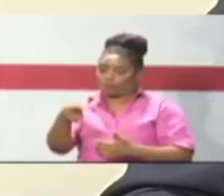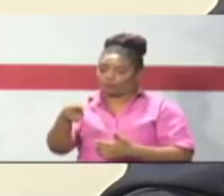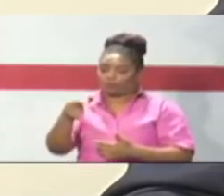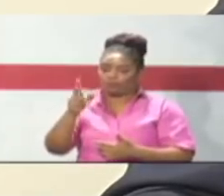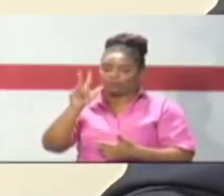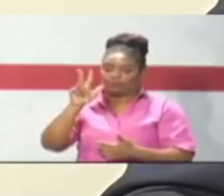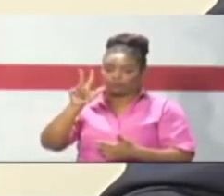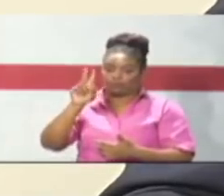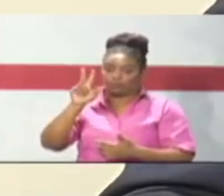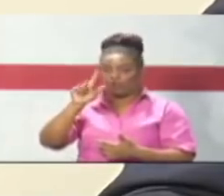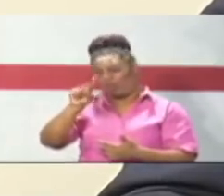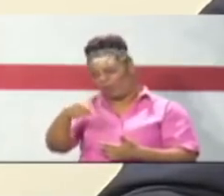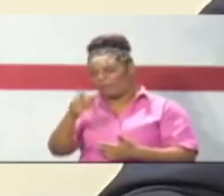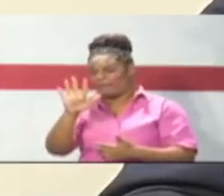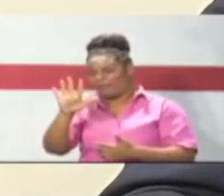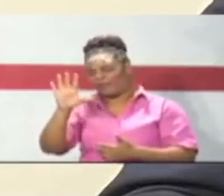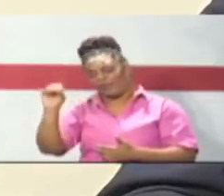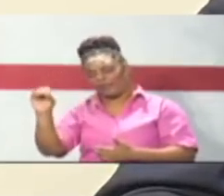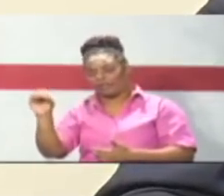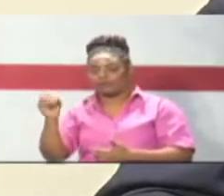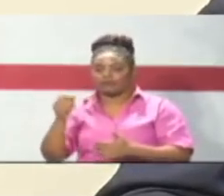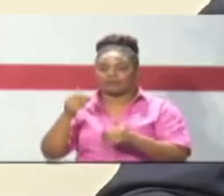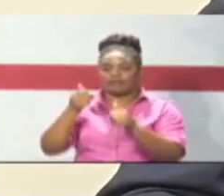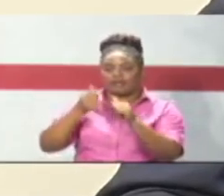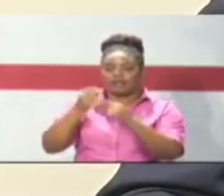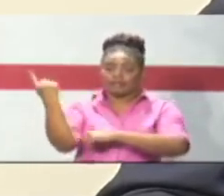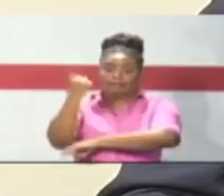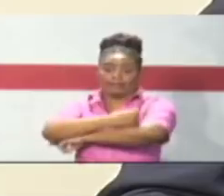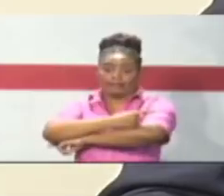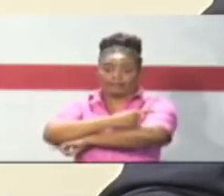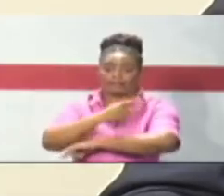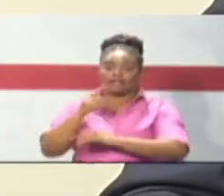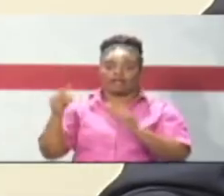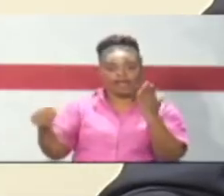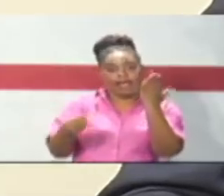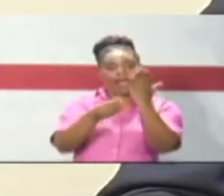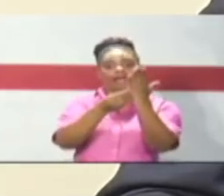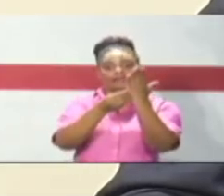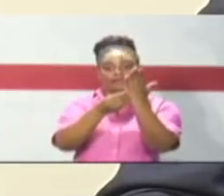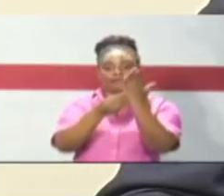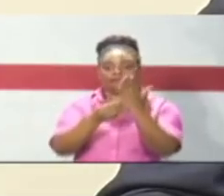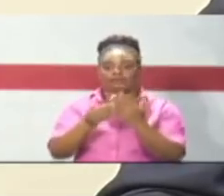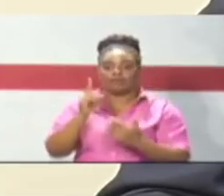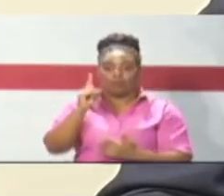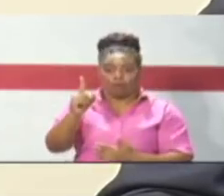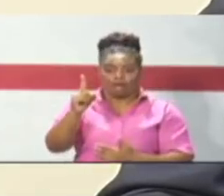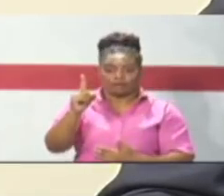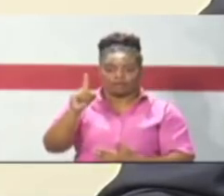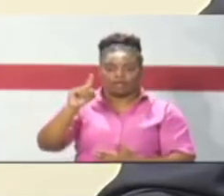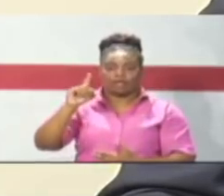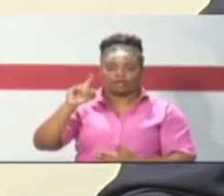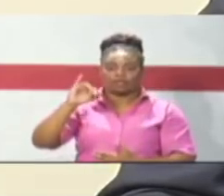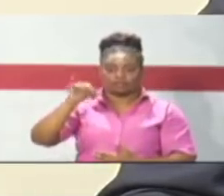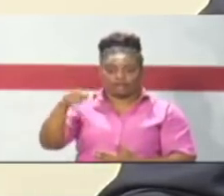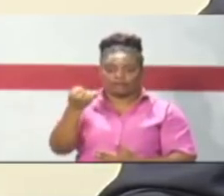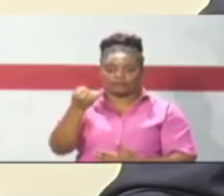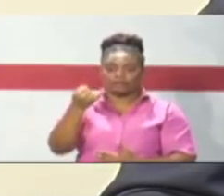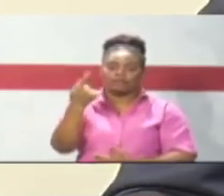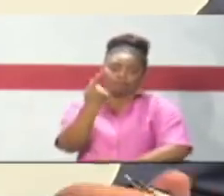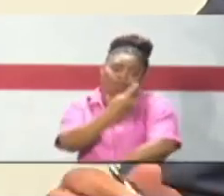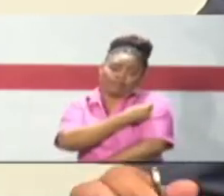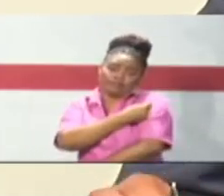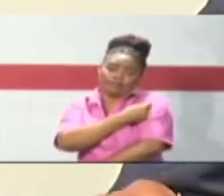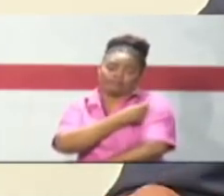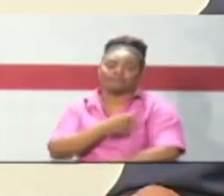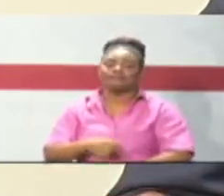day. When you add the one shot and done component to that, which is the Johnson & Johnson vaccine,